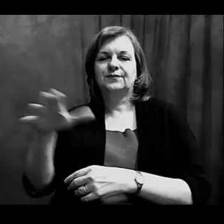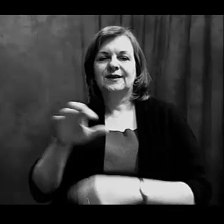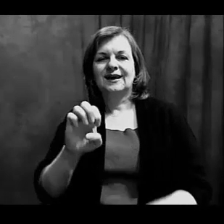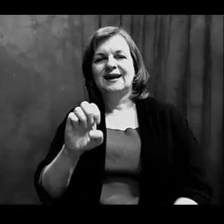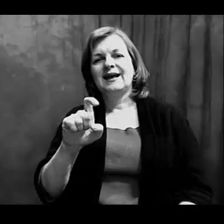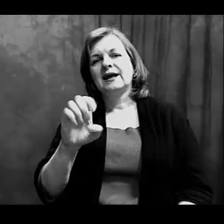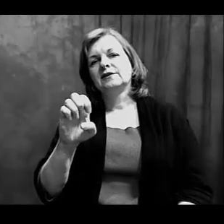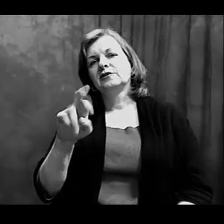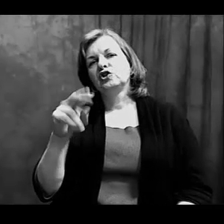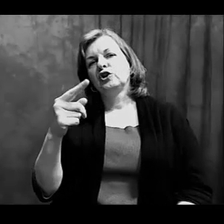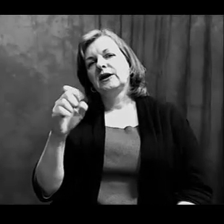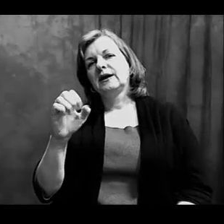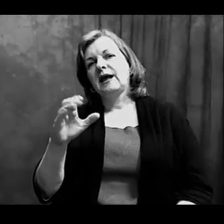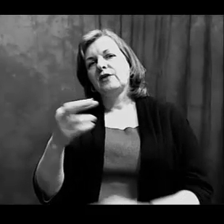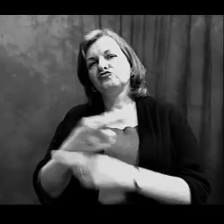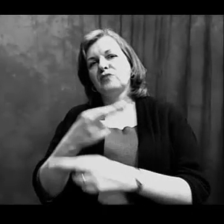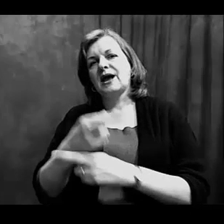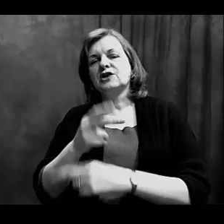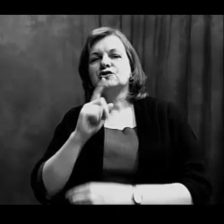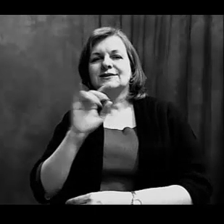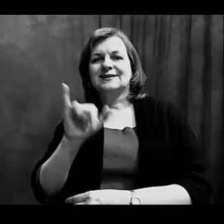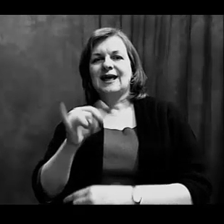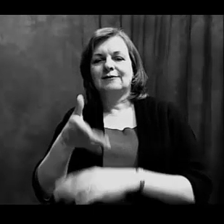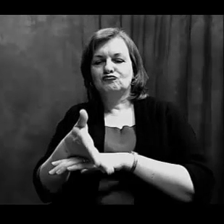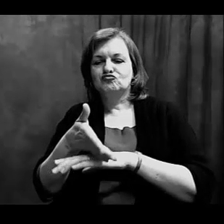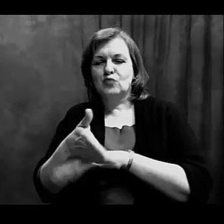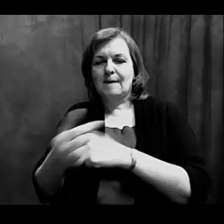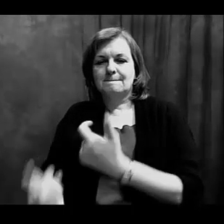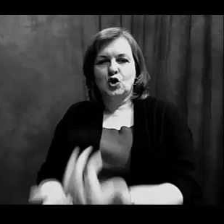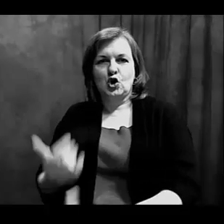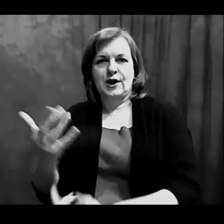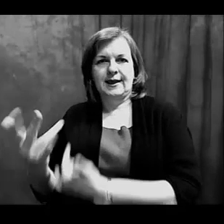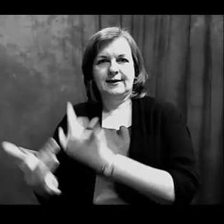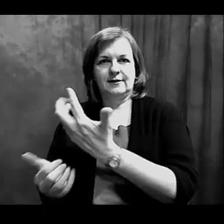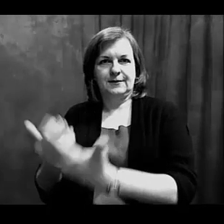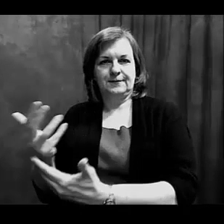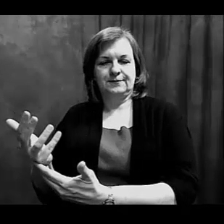world, an exergonic reaction would be something like burning wood.